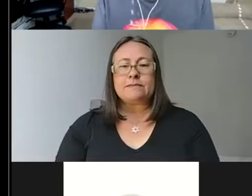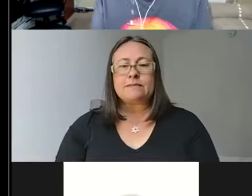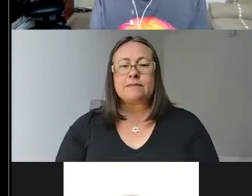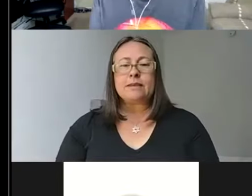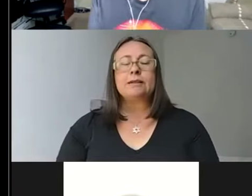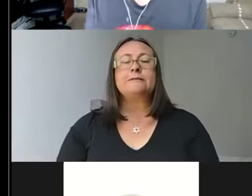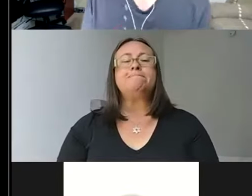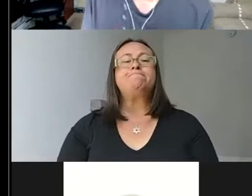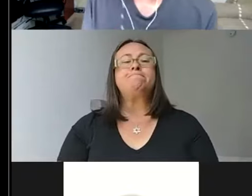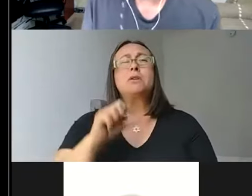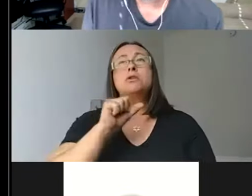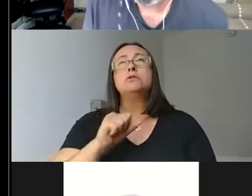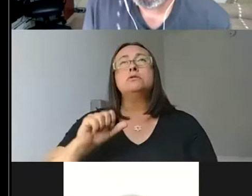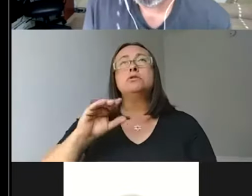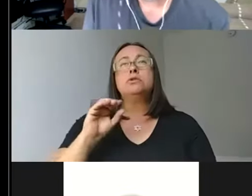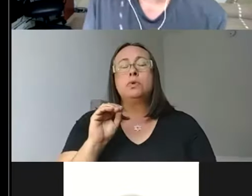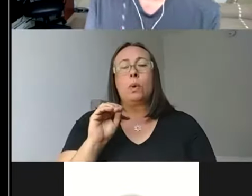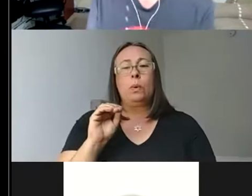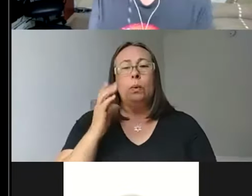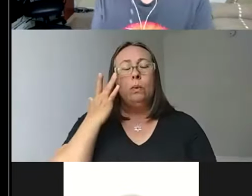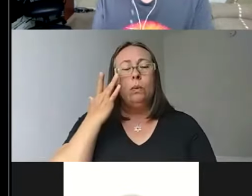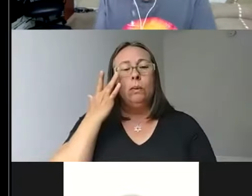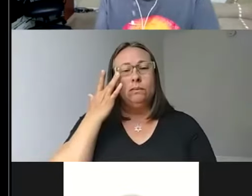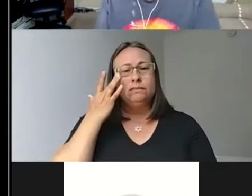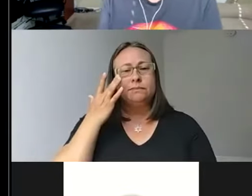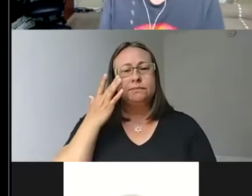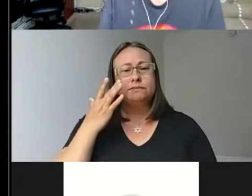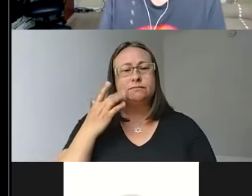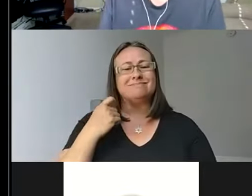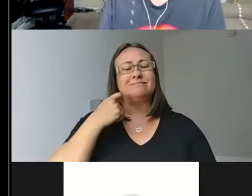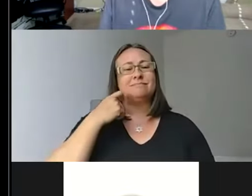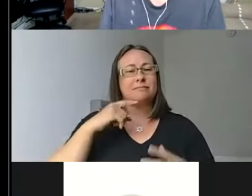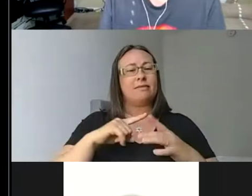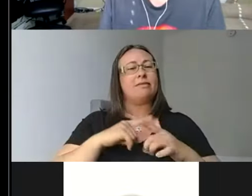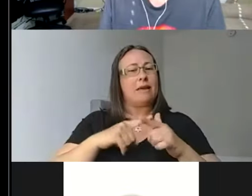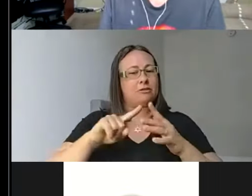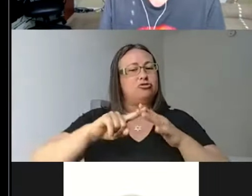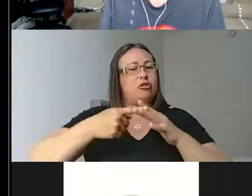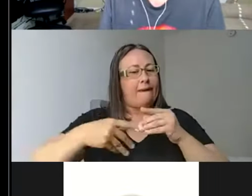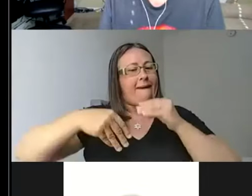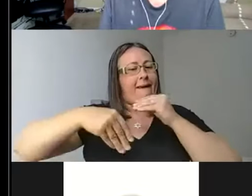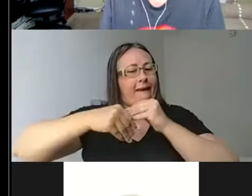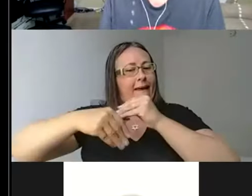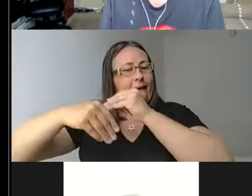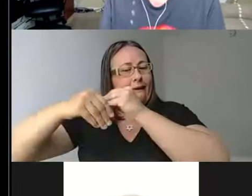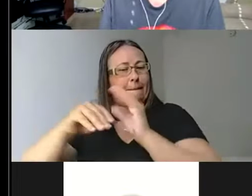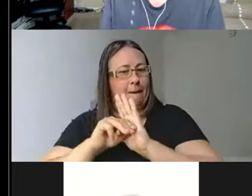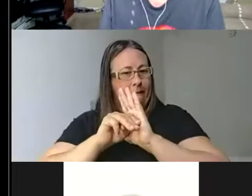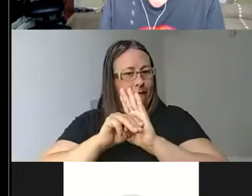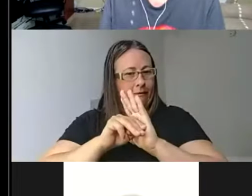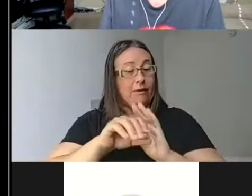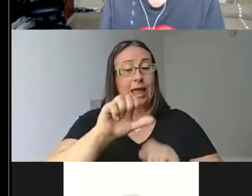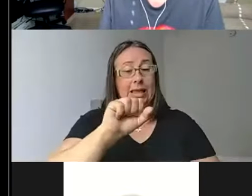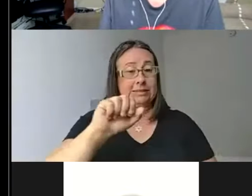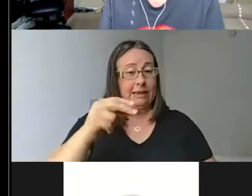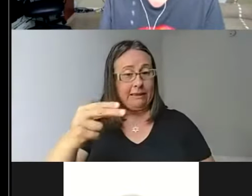Great. So, we started to sort of add to our model where not only is Sonic Hedgehog important from at this time, but we